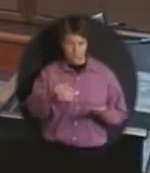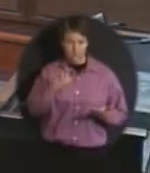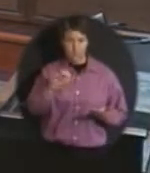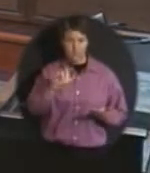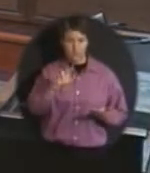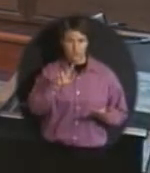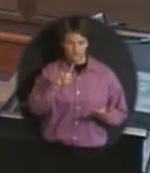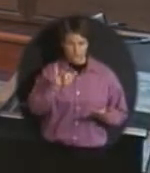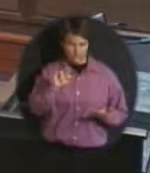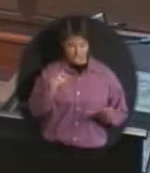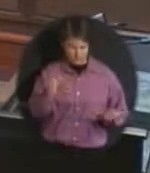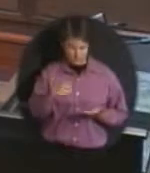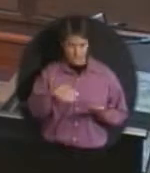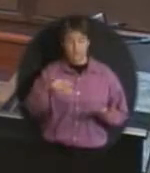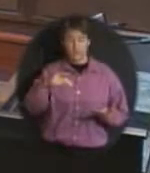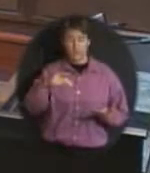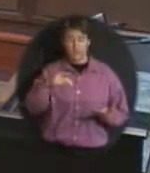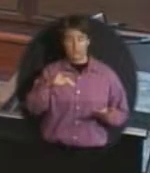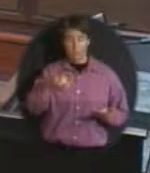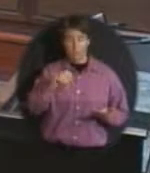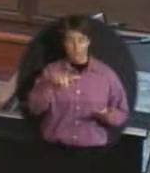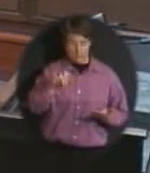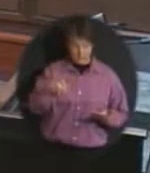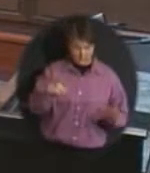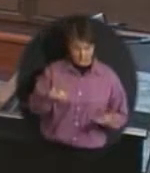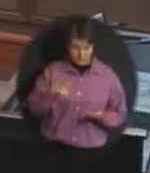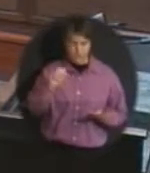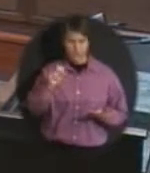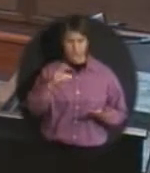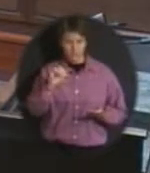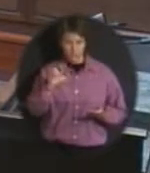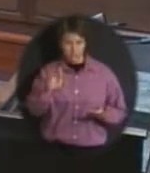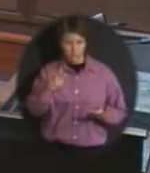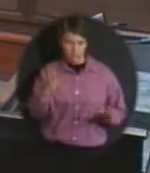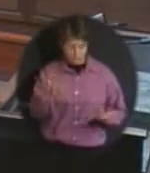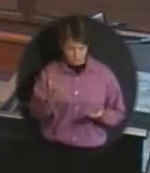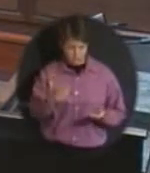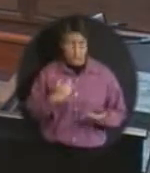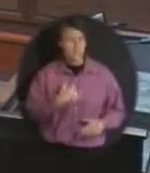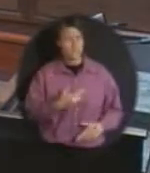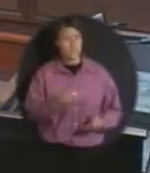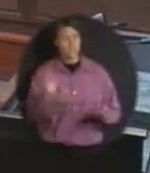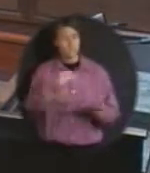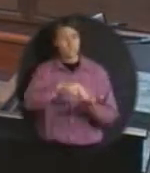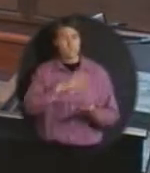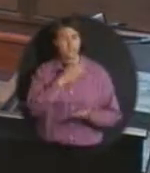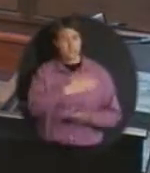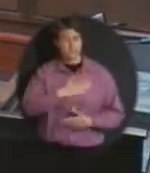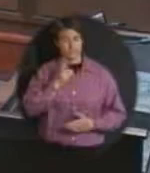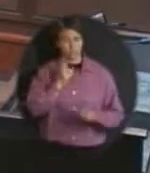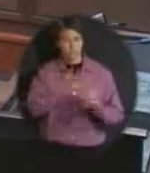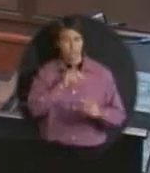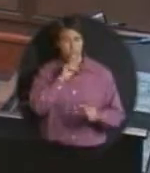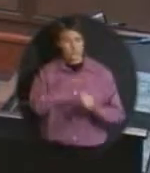Parker? Here. Mr. Poland? Here. Mr. Shear? Here. Would you all rise and join us in the Pledge of Allegiance, please?